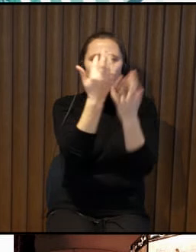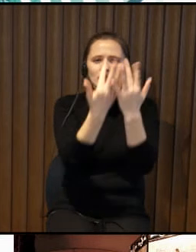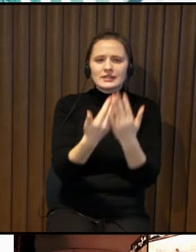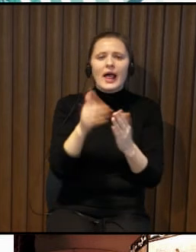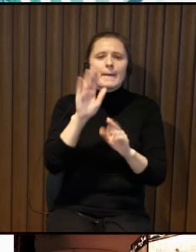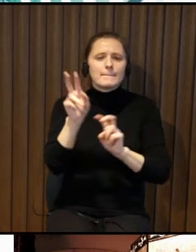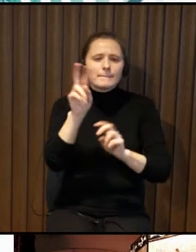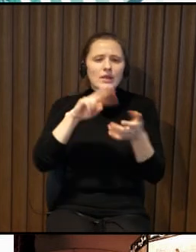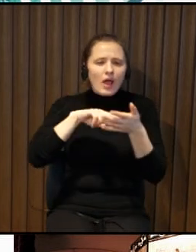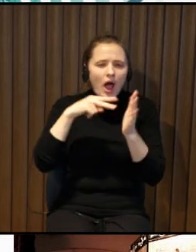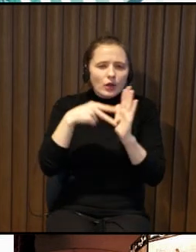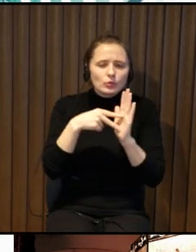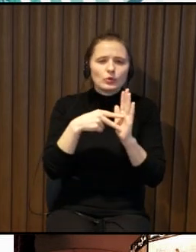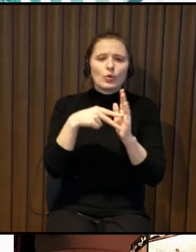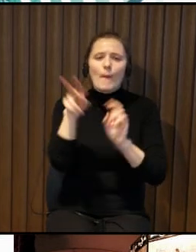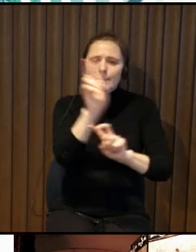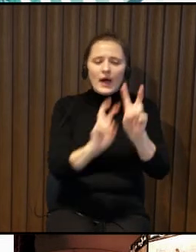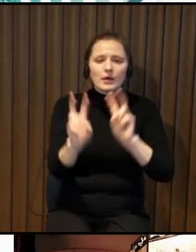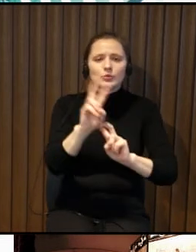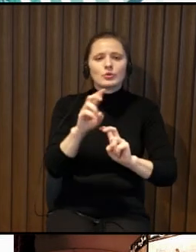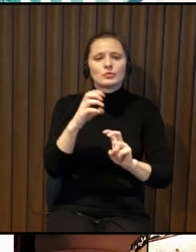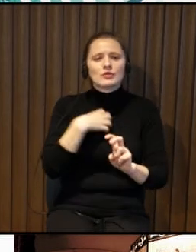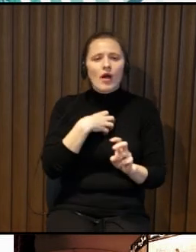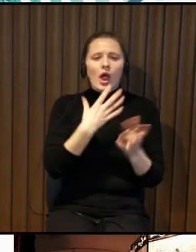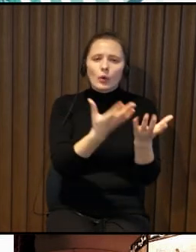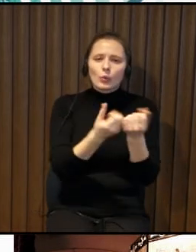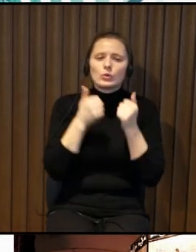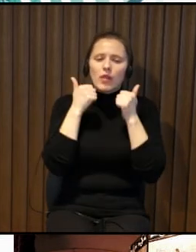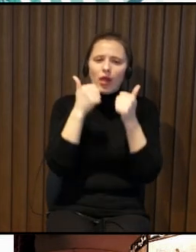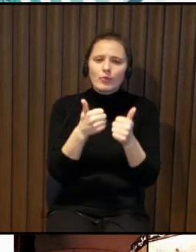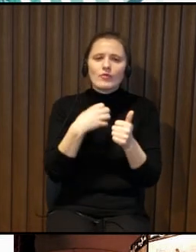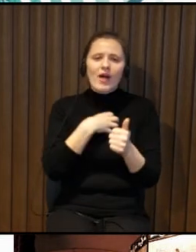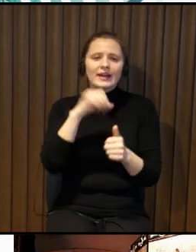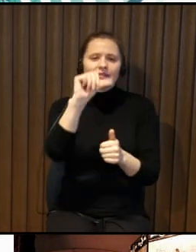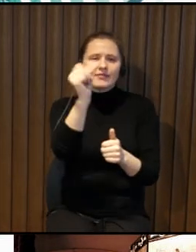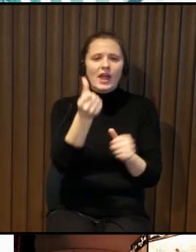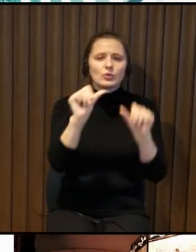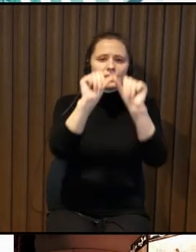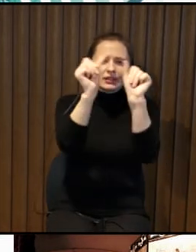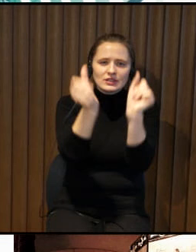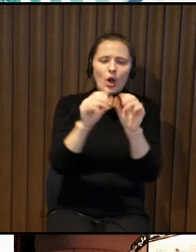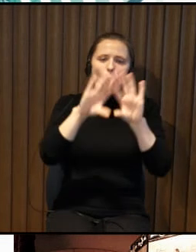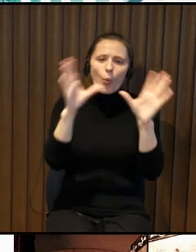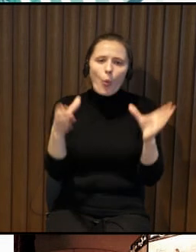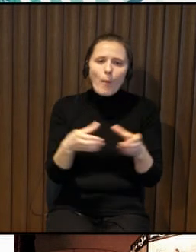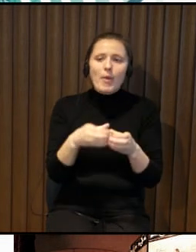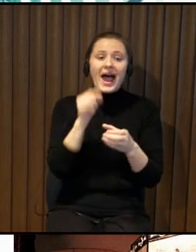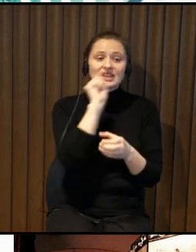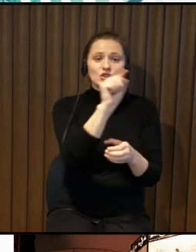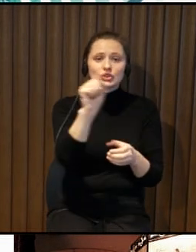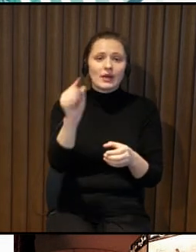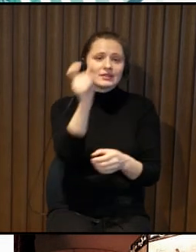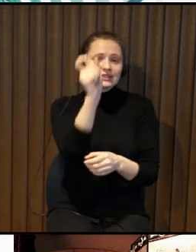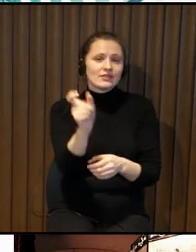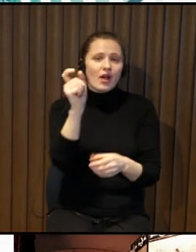diverse perspectives. We need to co-design with the people who have the greatest difficulty with or can't use our current systems. And